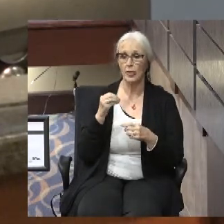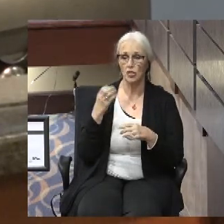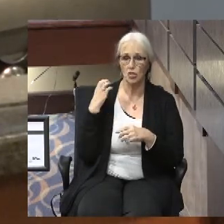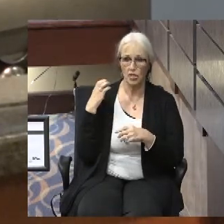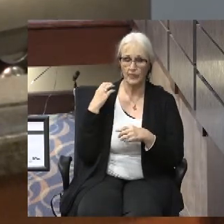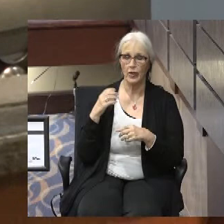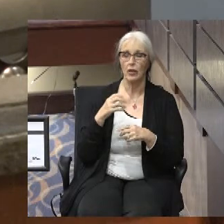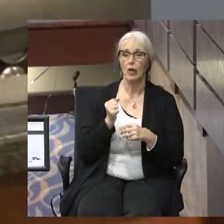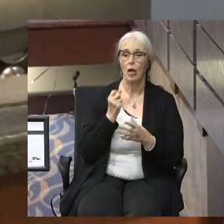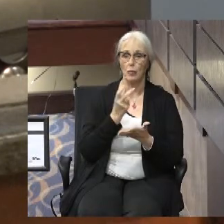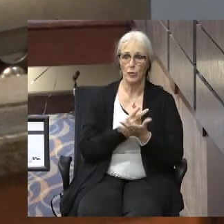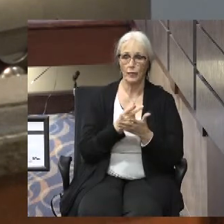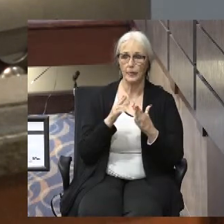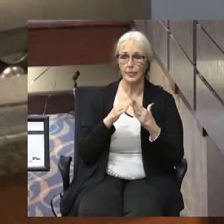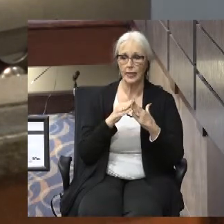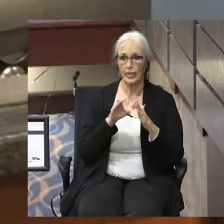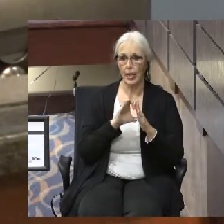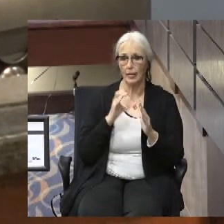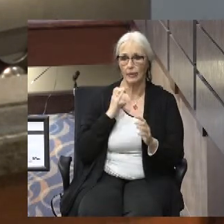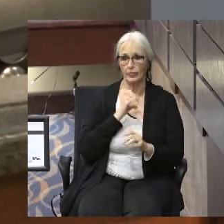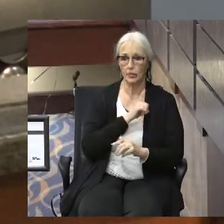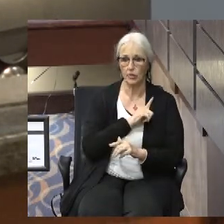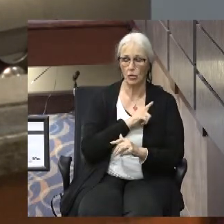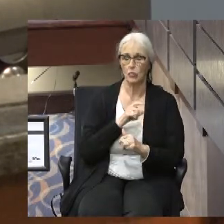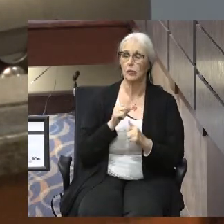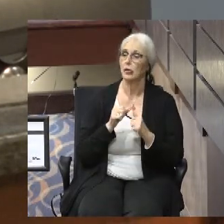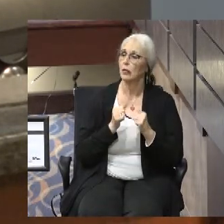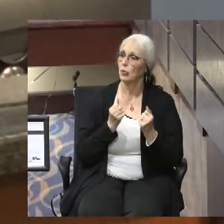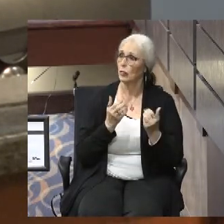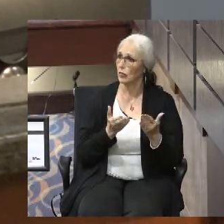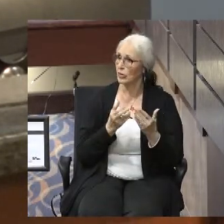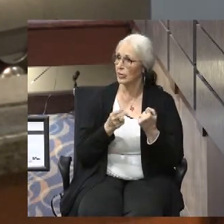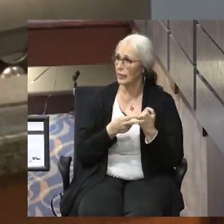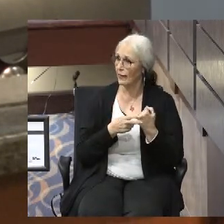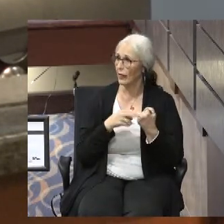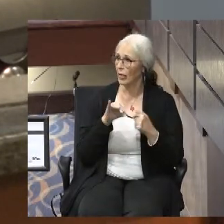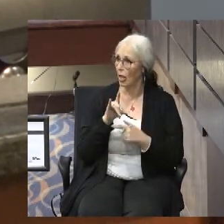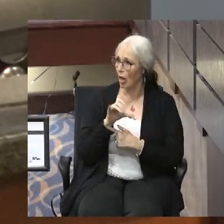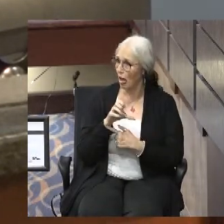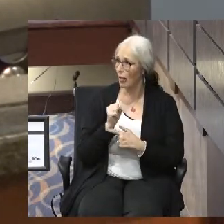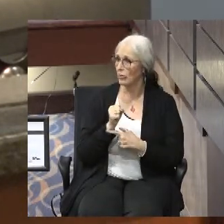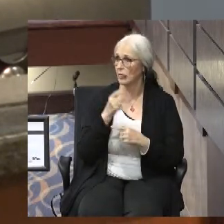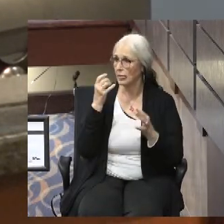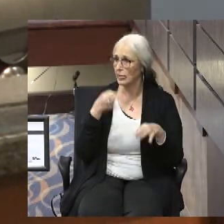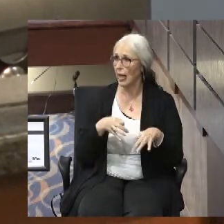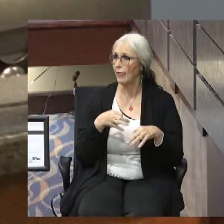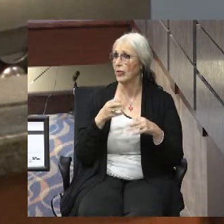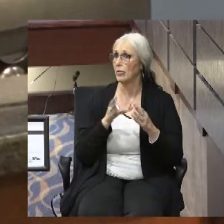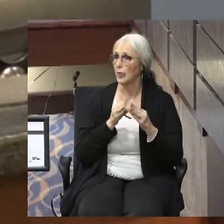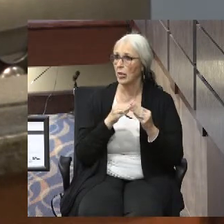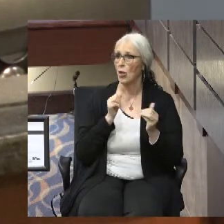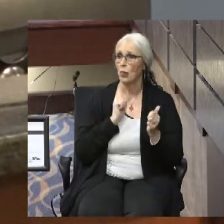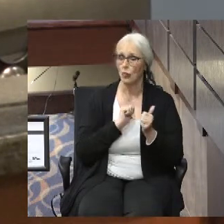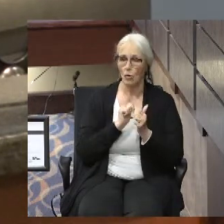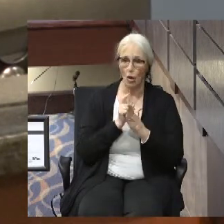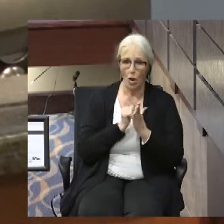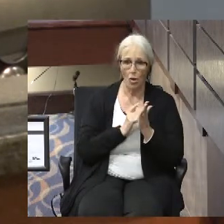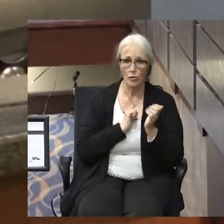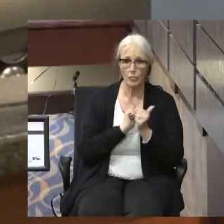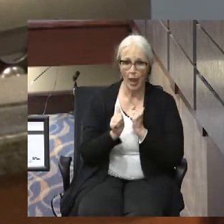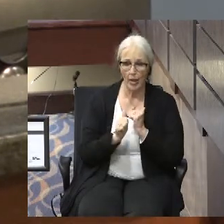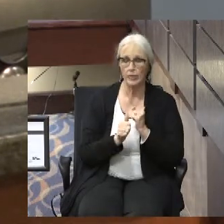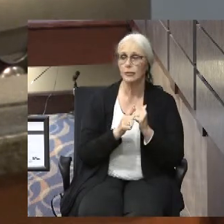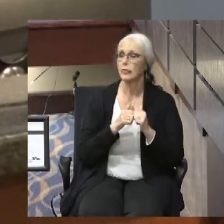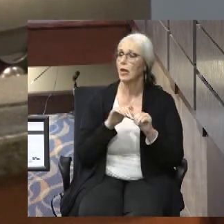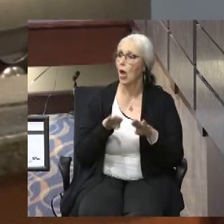authorized by the City Council, providing a savings clause, providing for inclusion in the code, and finding and determining the meeting at which this ordinance is passed is open to